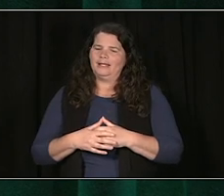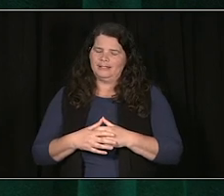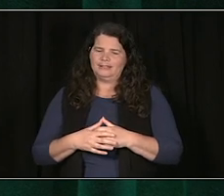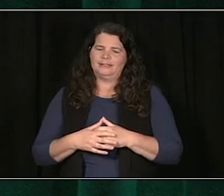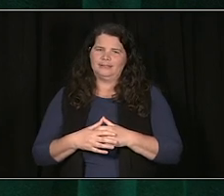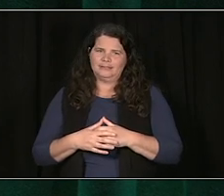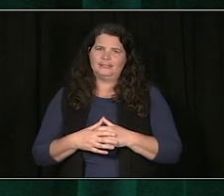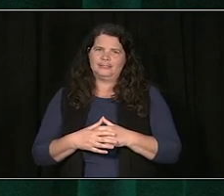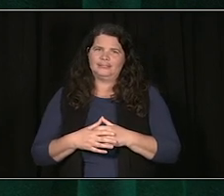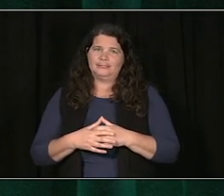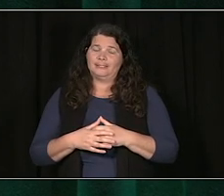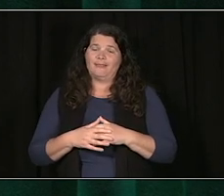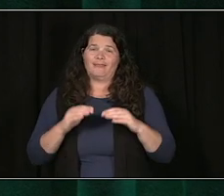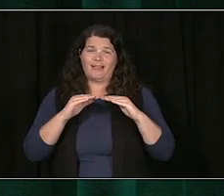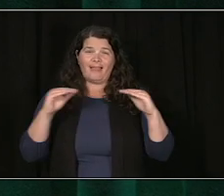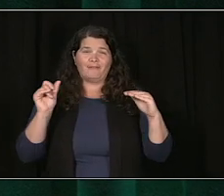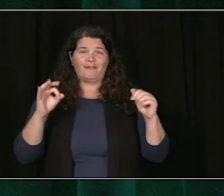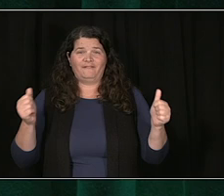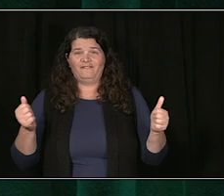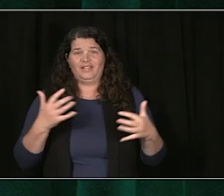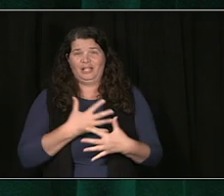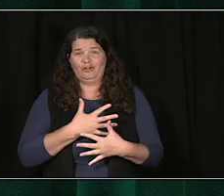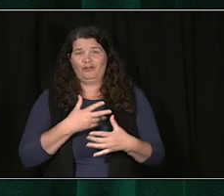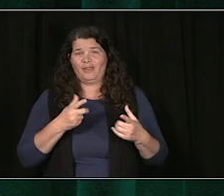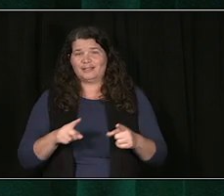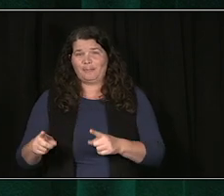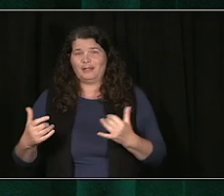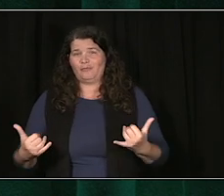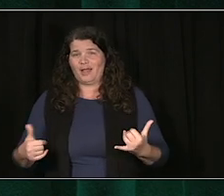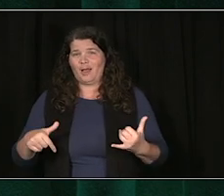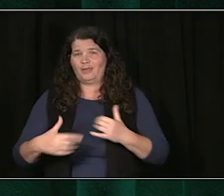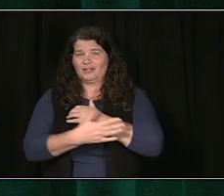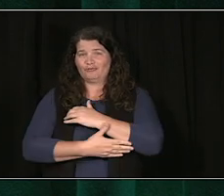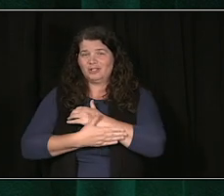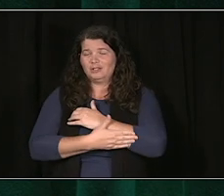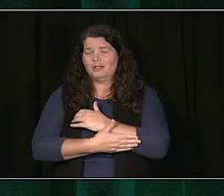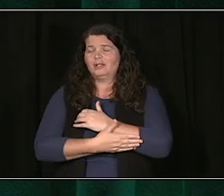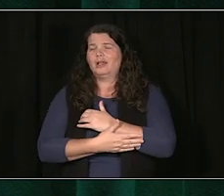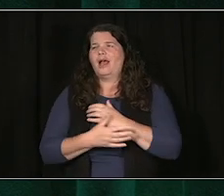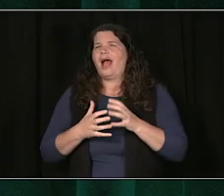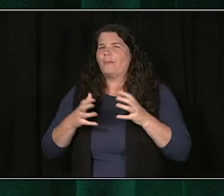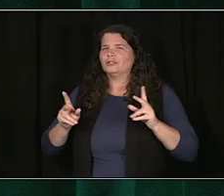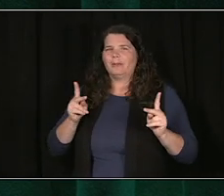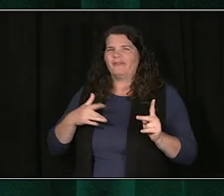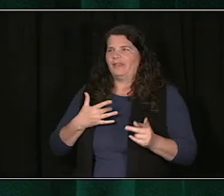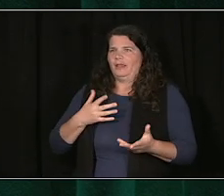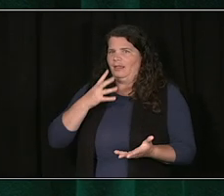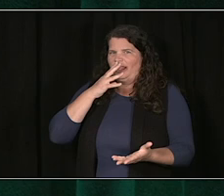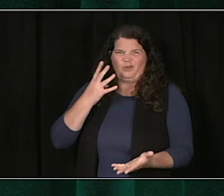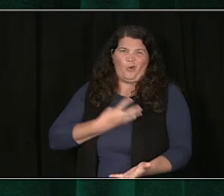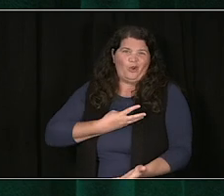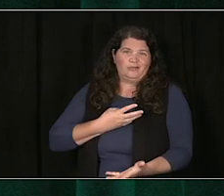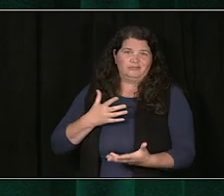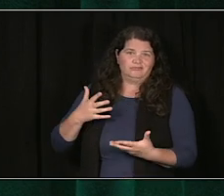there's a level of fear in this country, a level of feeling left behind in this country that,